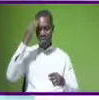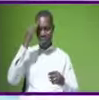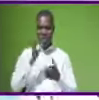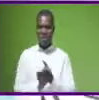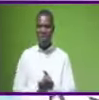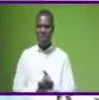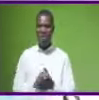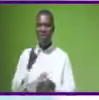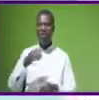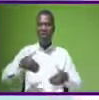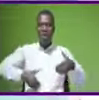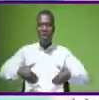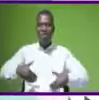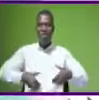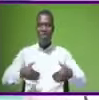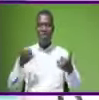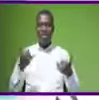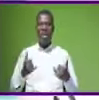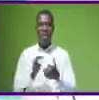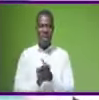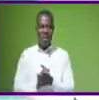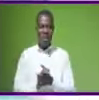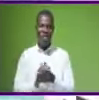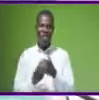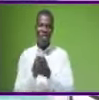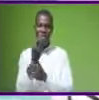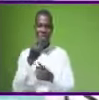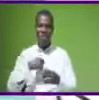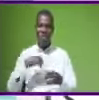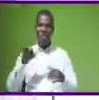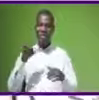osu enye ni. Mesu enye ni pa.